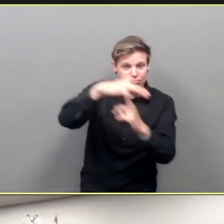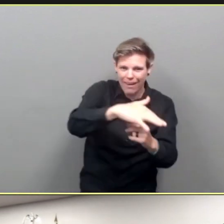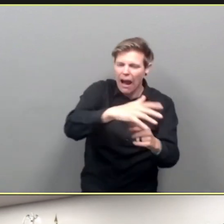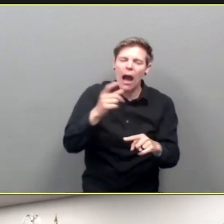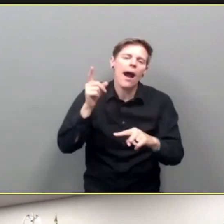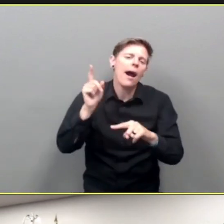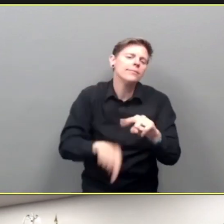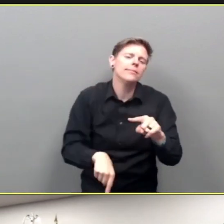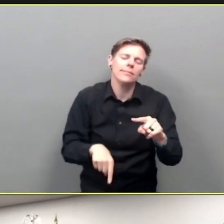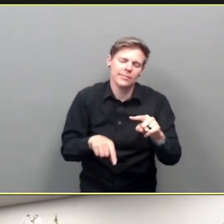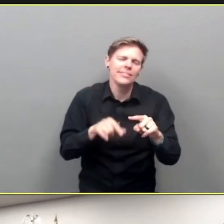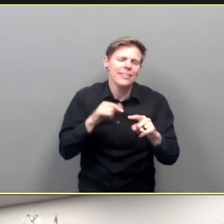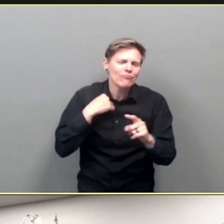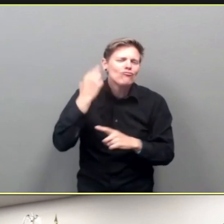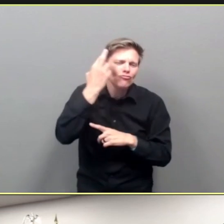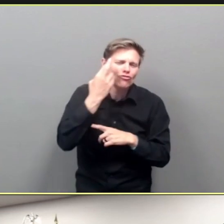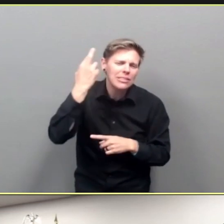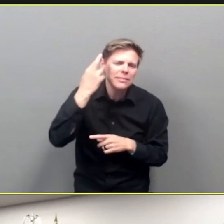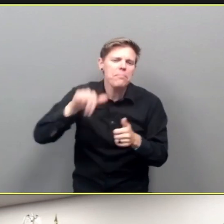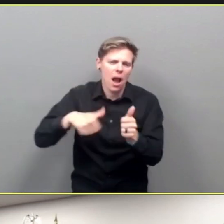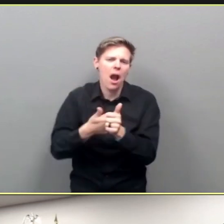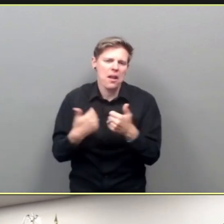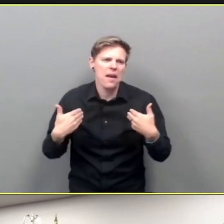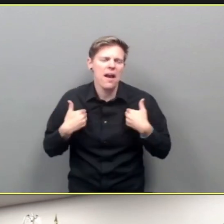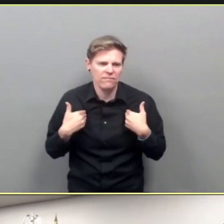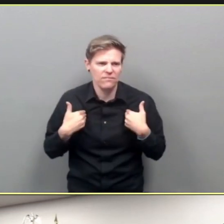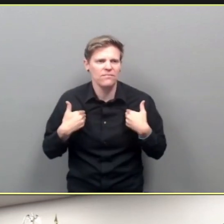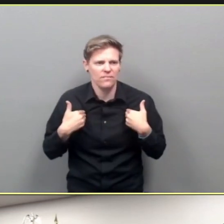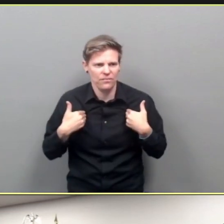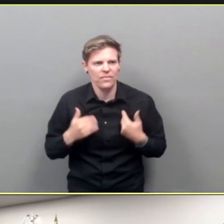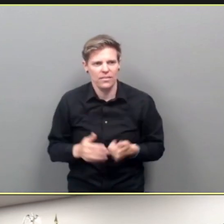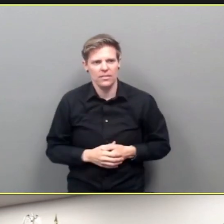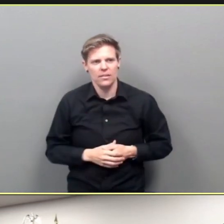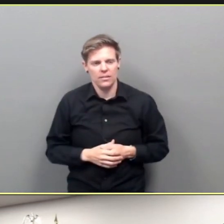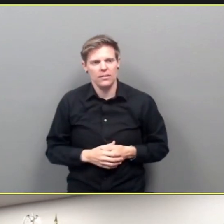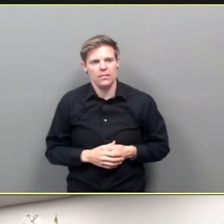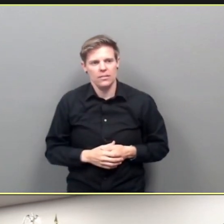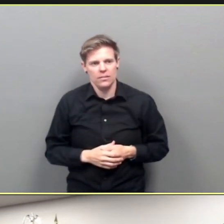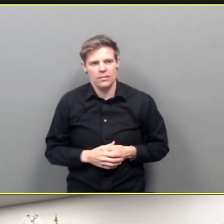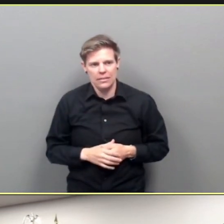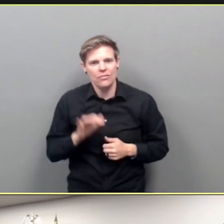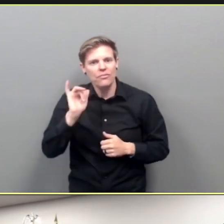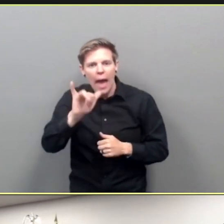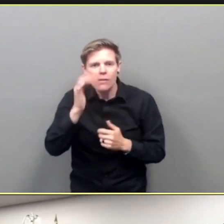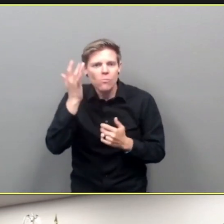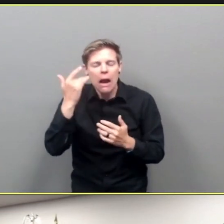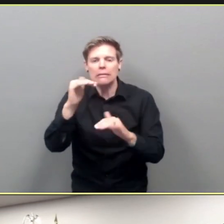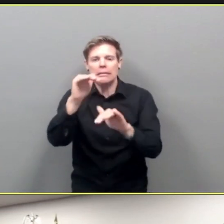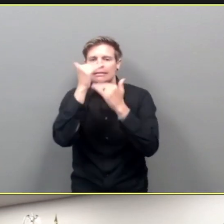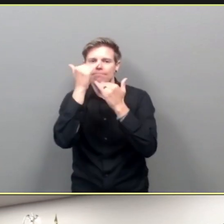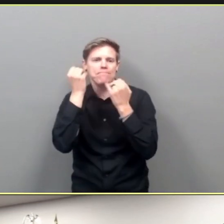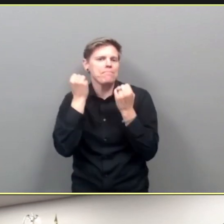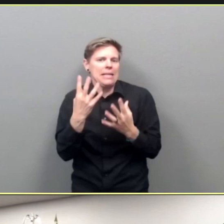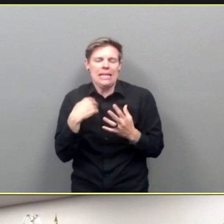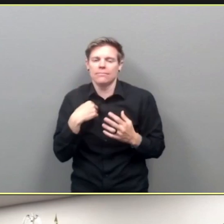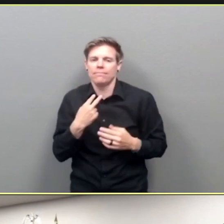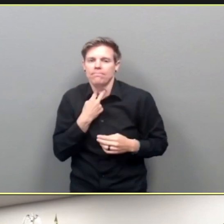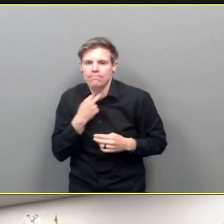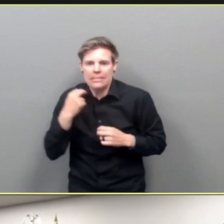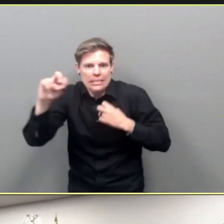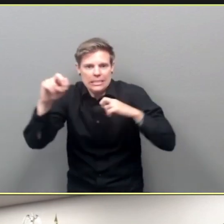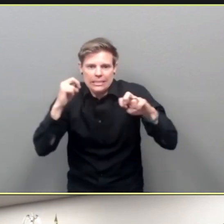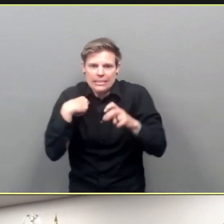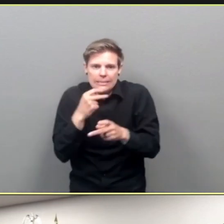Albuquerque. So some very practical, unusual limitations. And so if a patient is